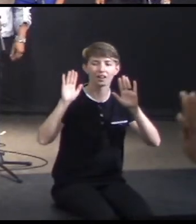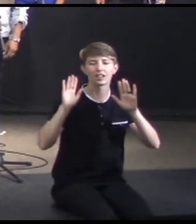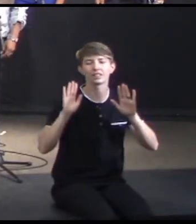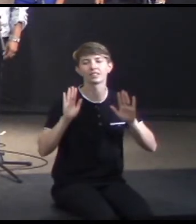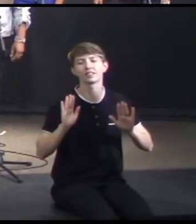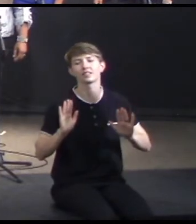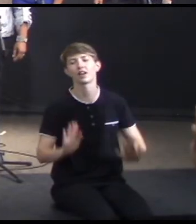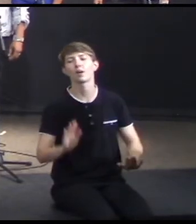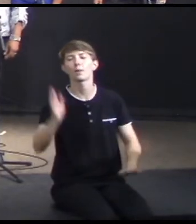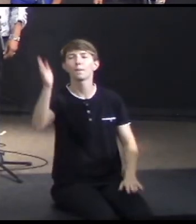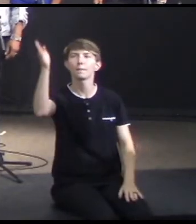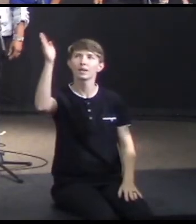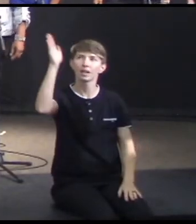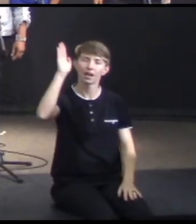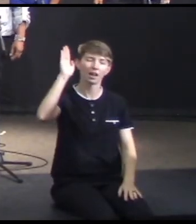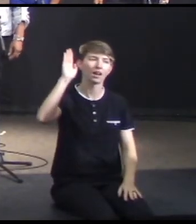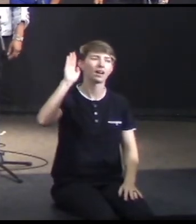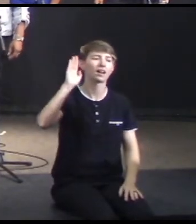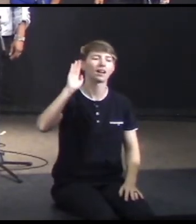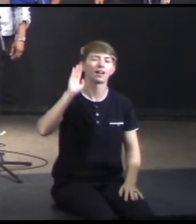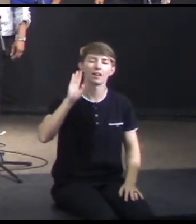an awesome